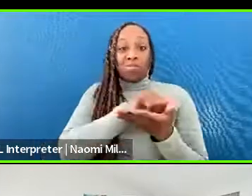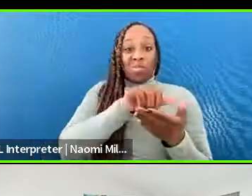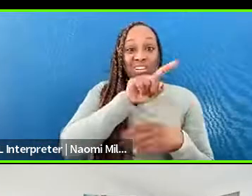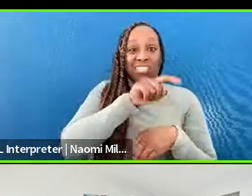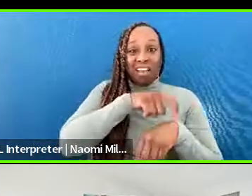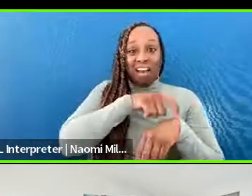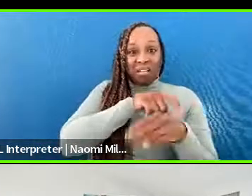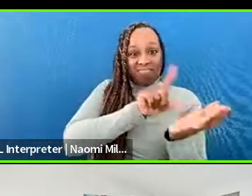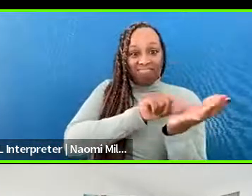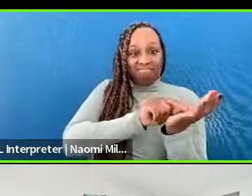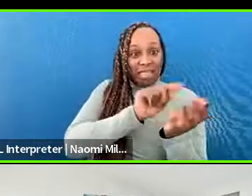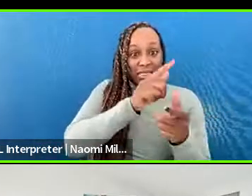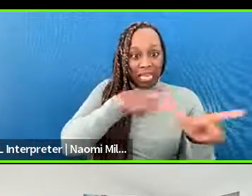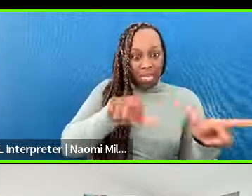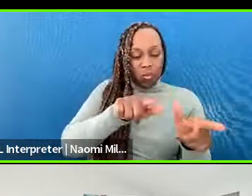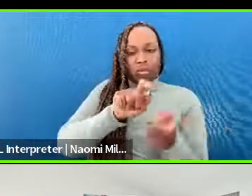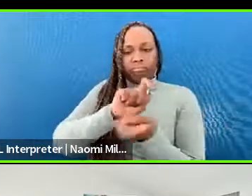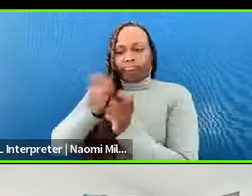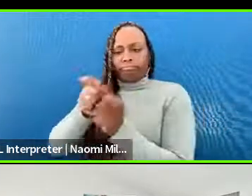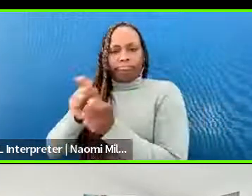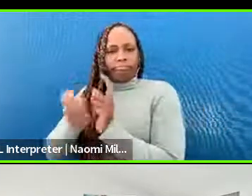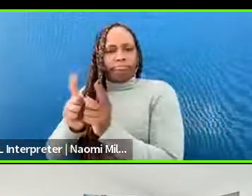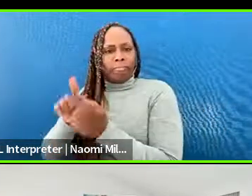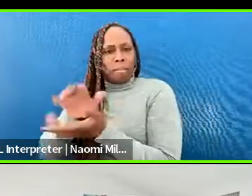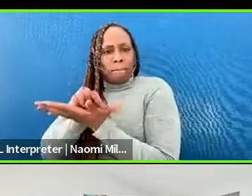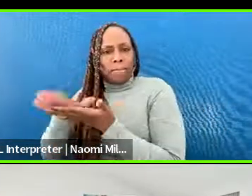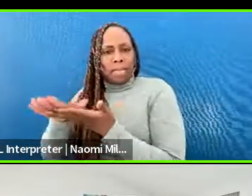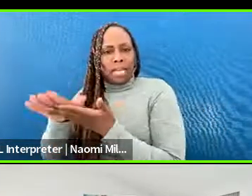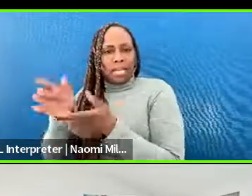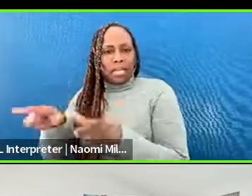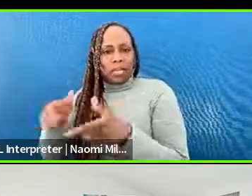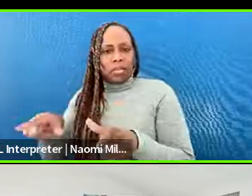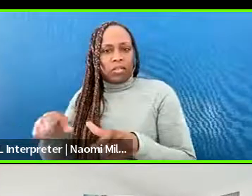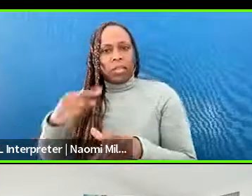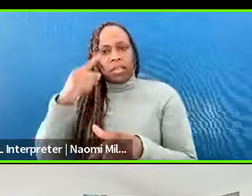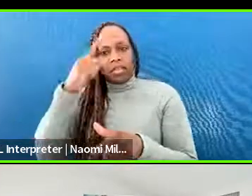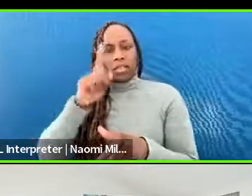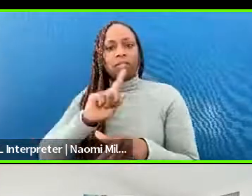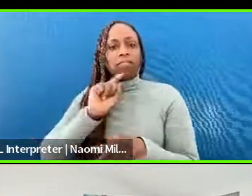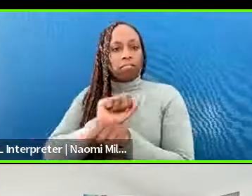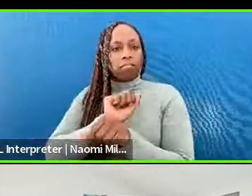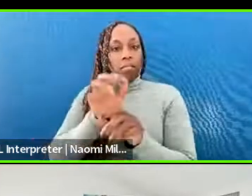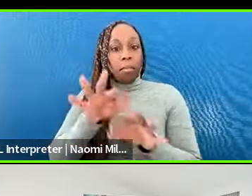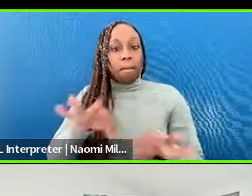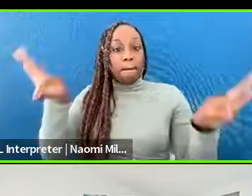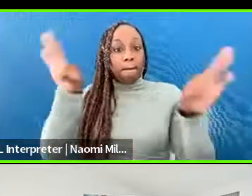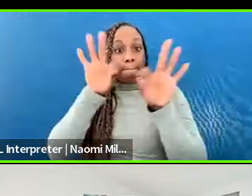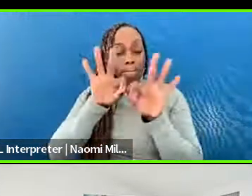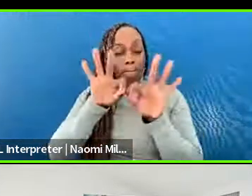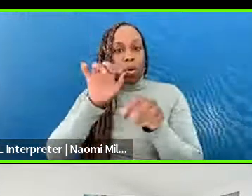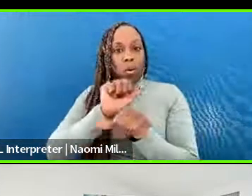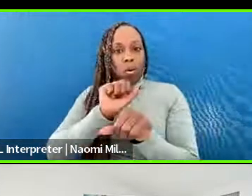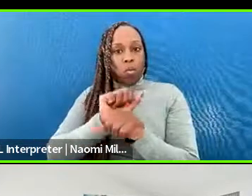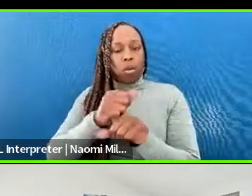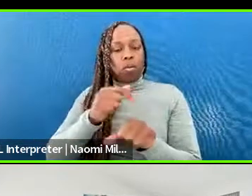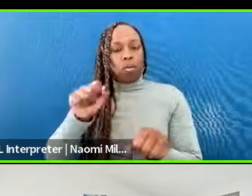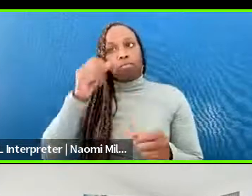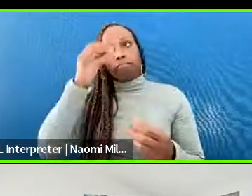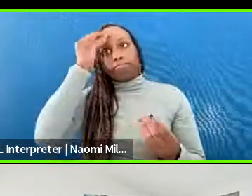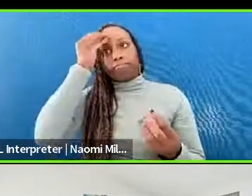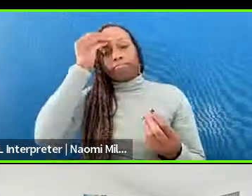language. And so that's one really important, I think, piece of work that we can all think about, is kind